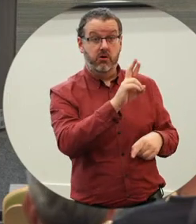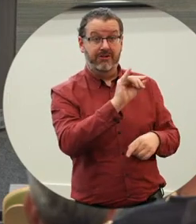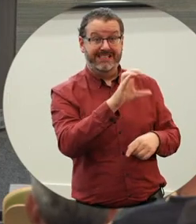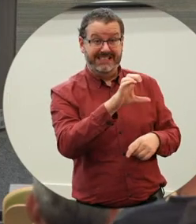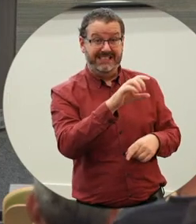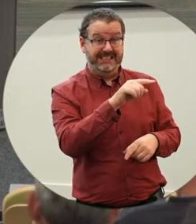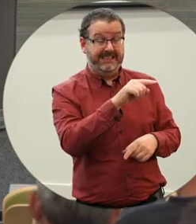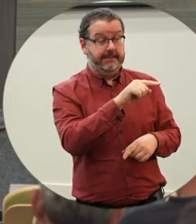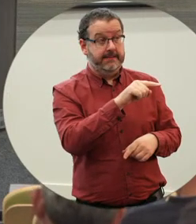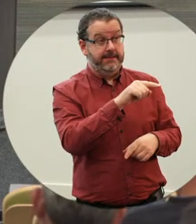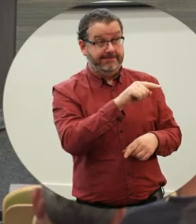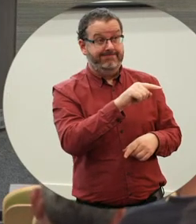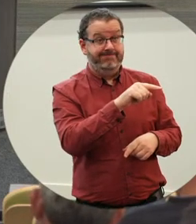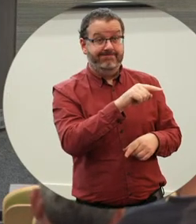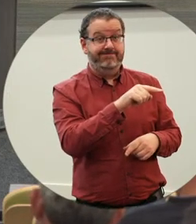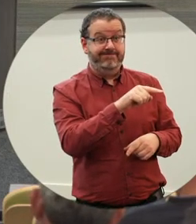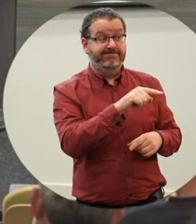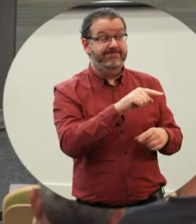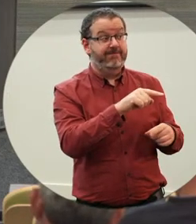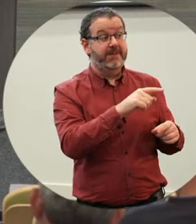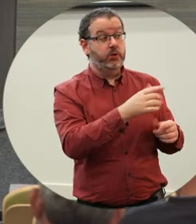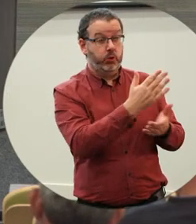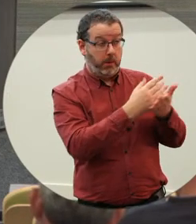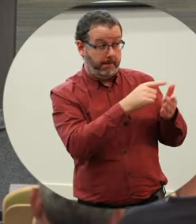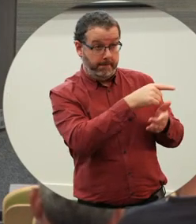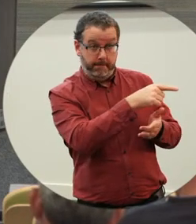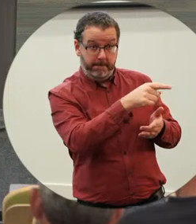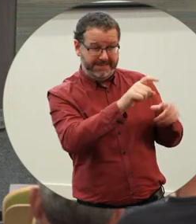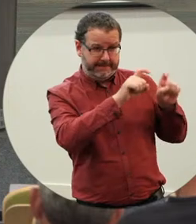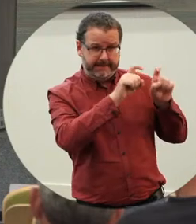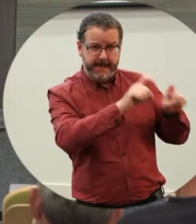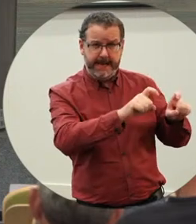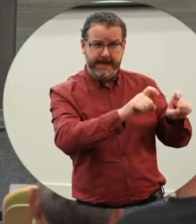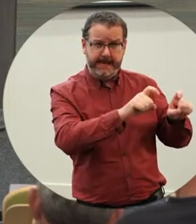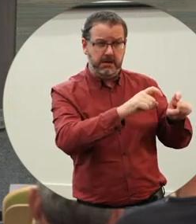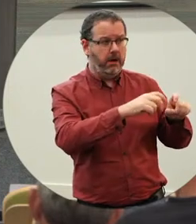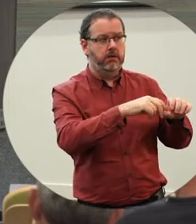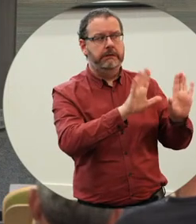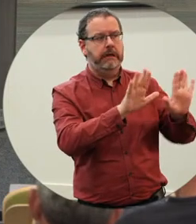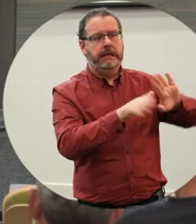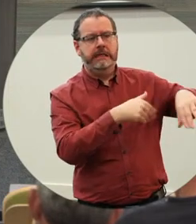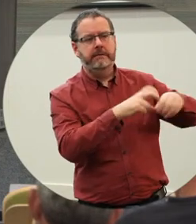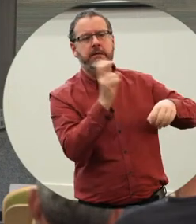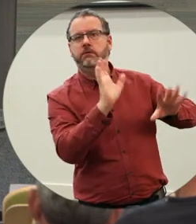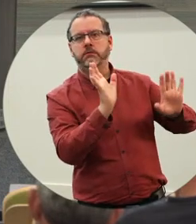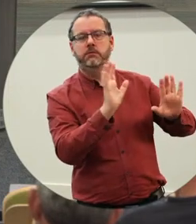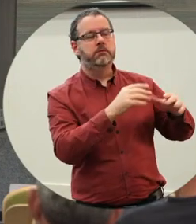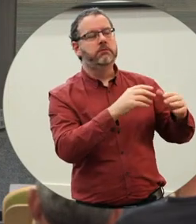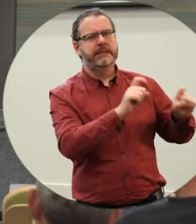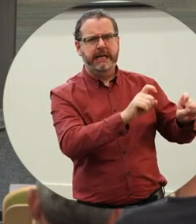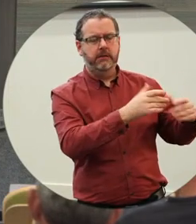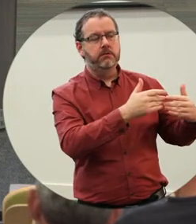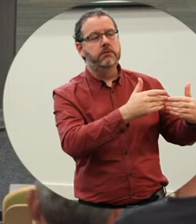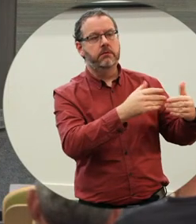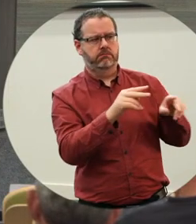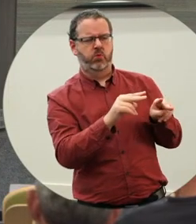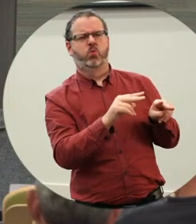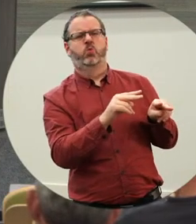RIC came to be regarded as the enemies of the revolution.